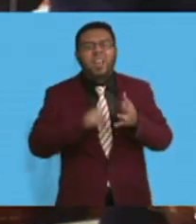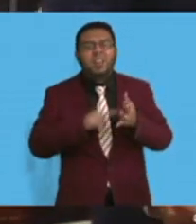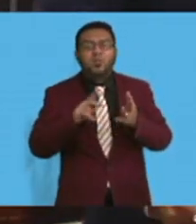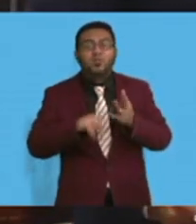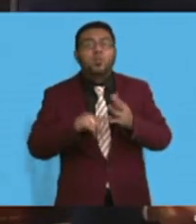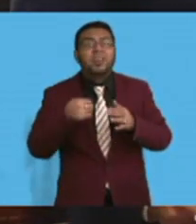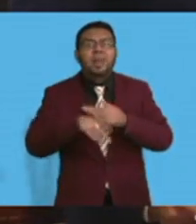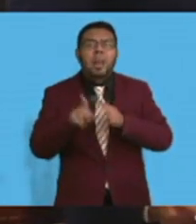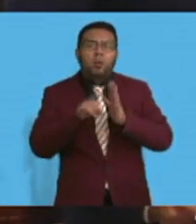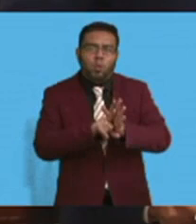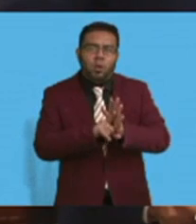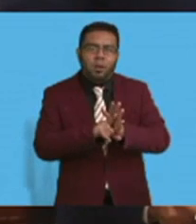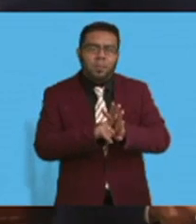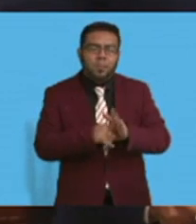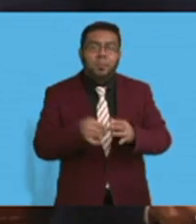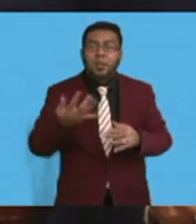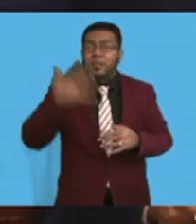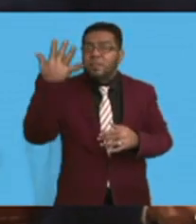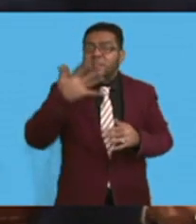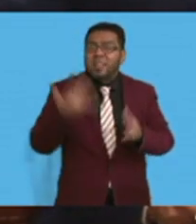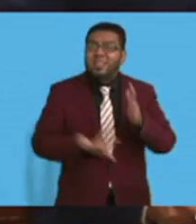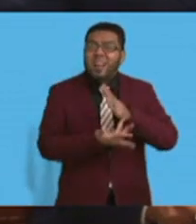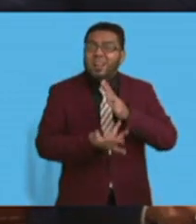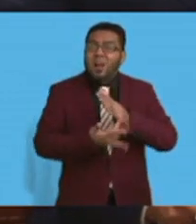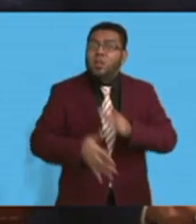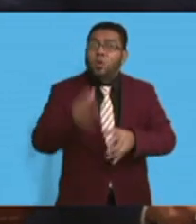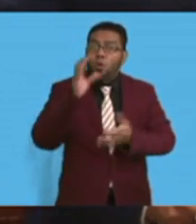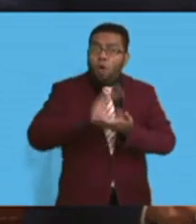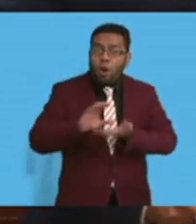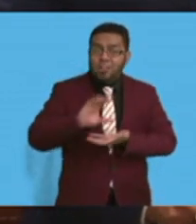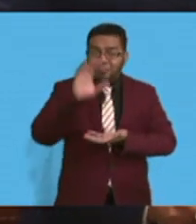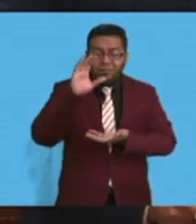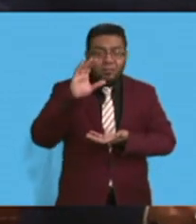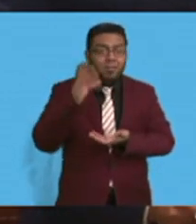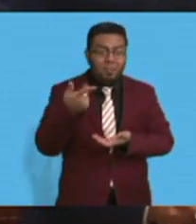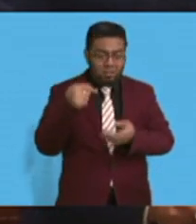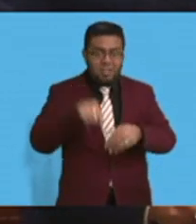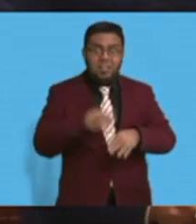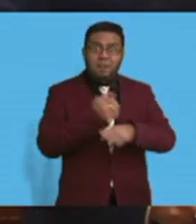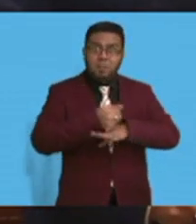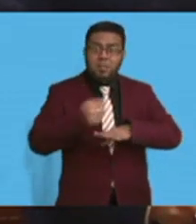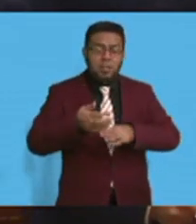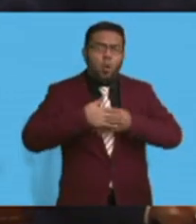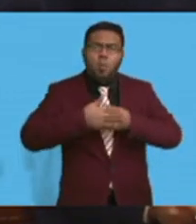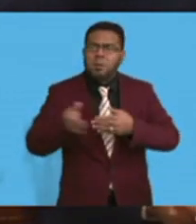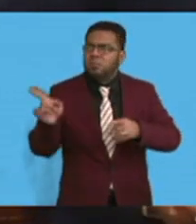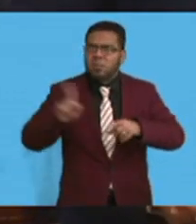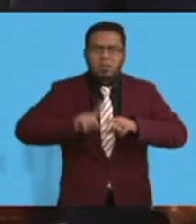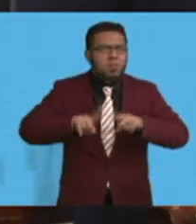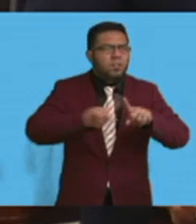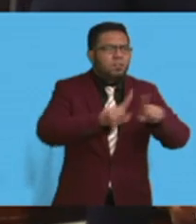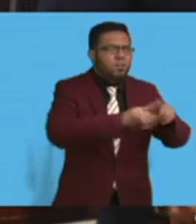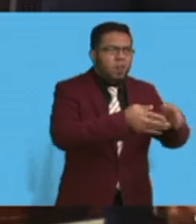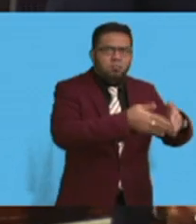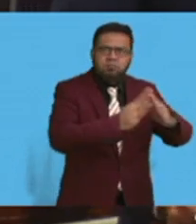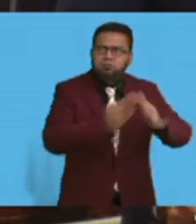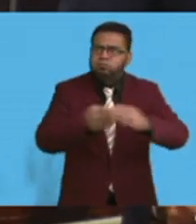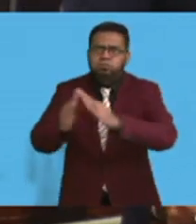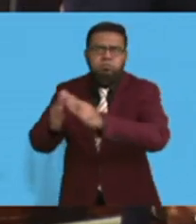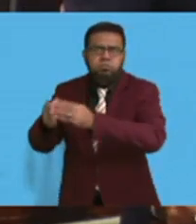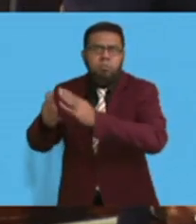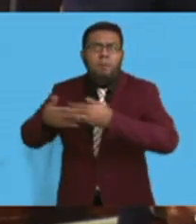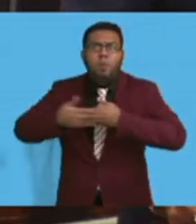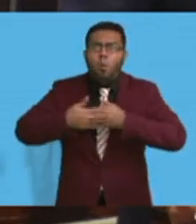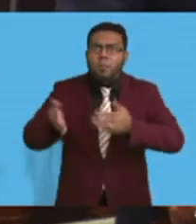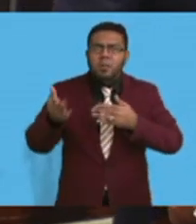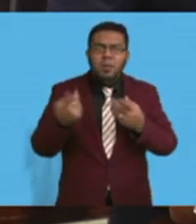is allocated to the 15 technical colleges that this government has opened around the country, allowing these institutions to continue passing on